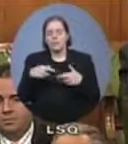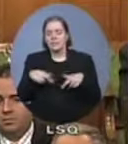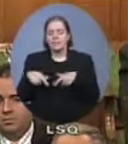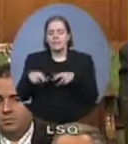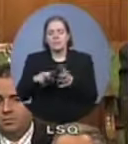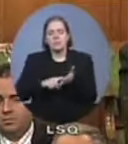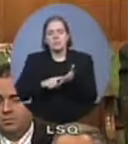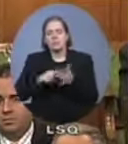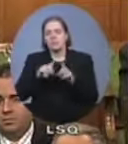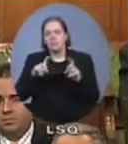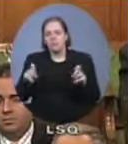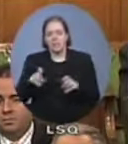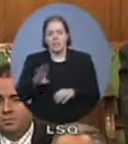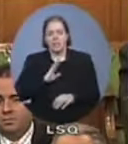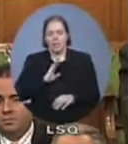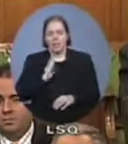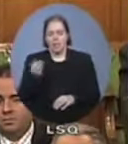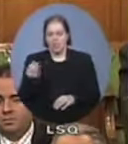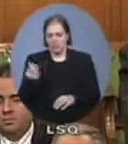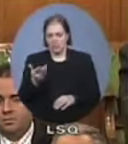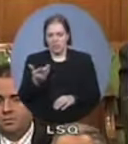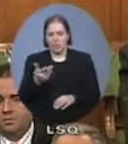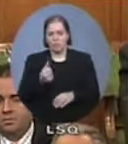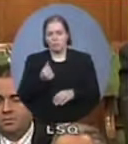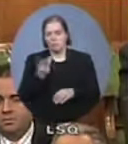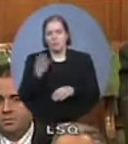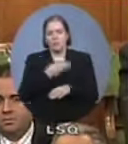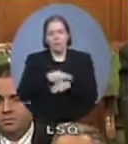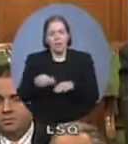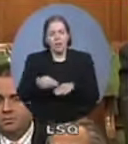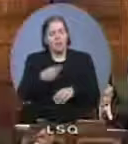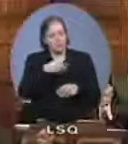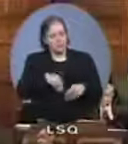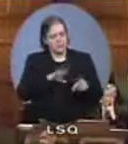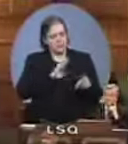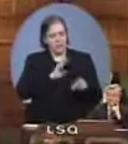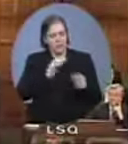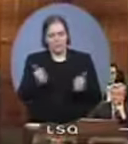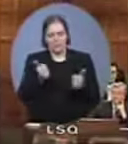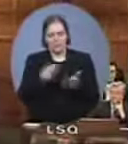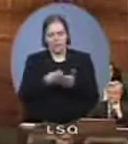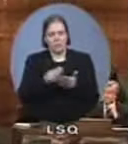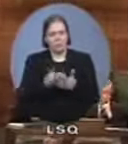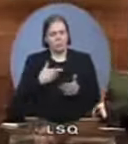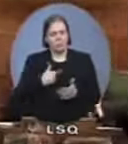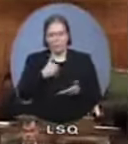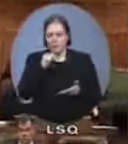his disposal. Why can't he get Hamilton the help it needs right now?